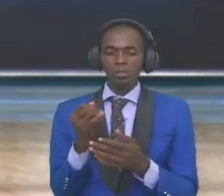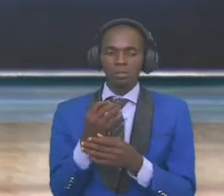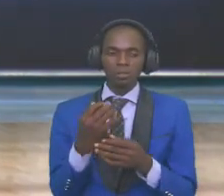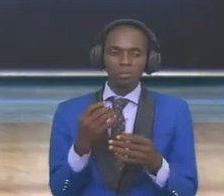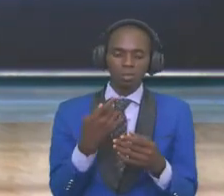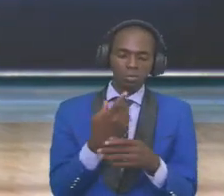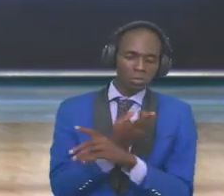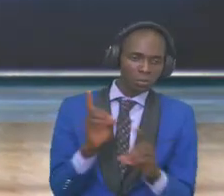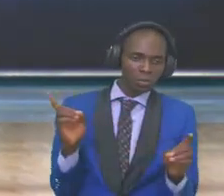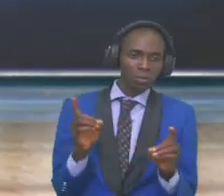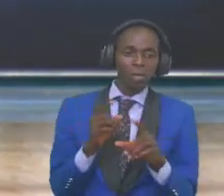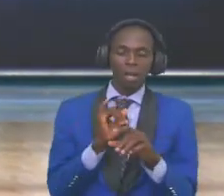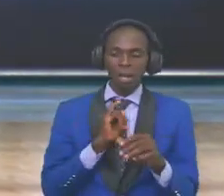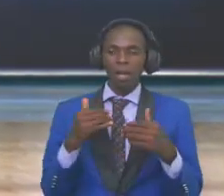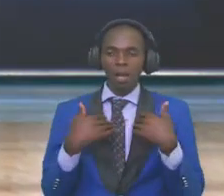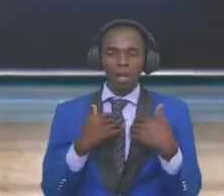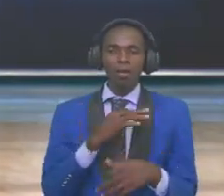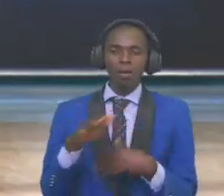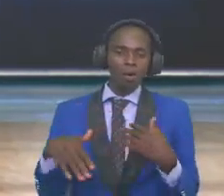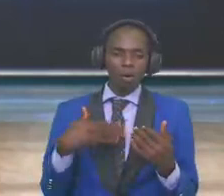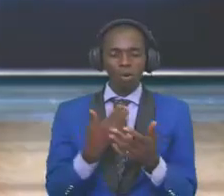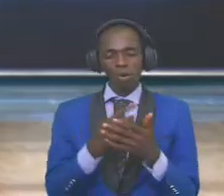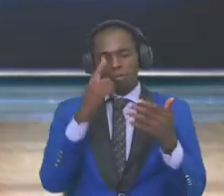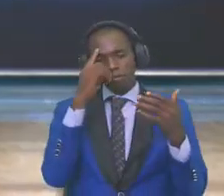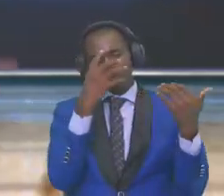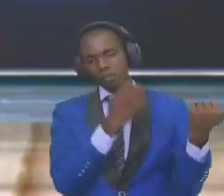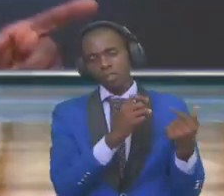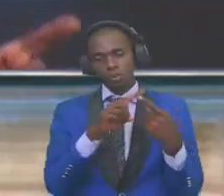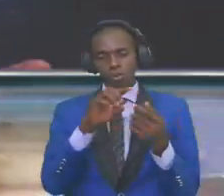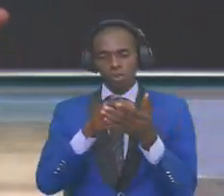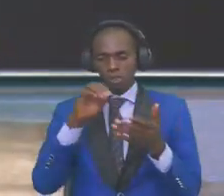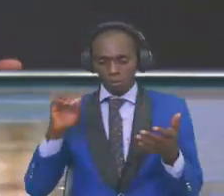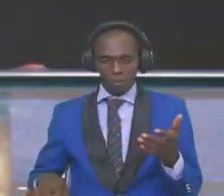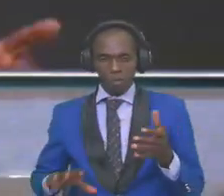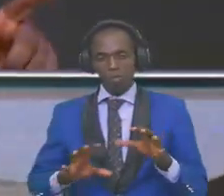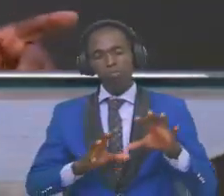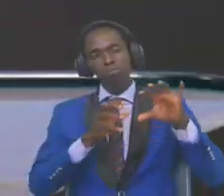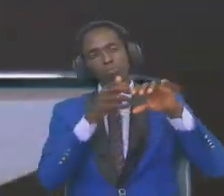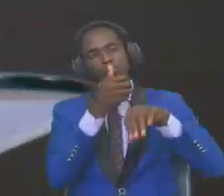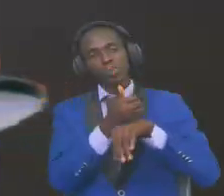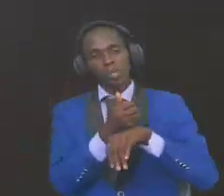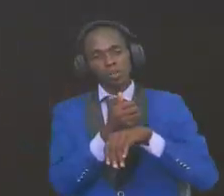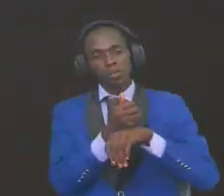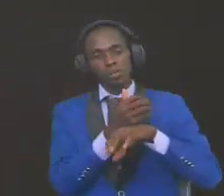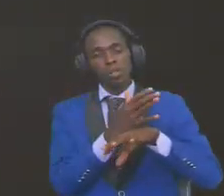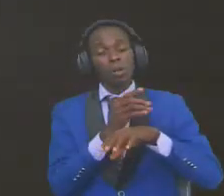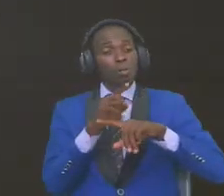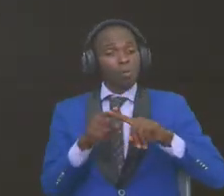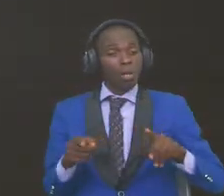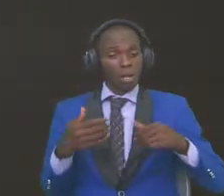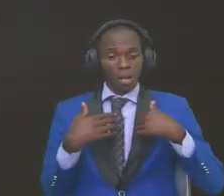have all faith so that I could remove mountains, and have not love, Christ-like